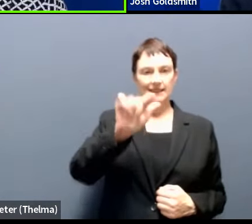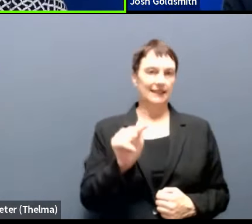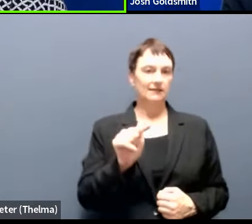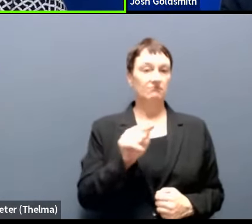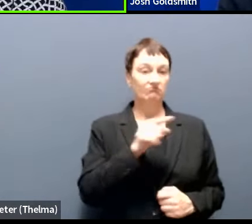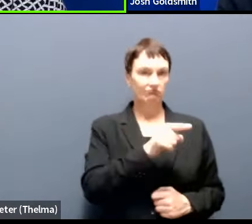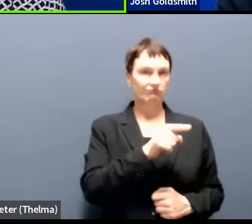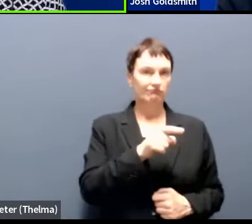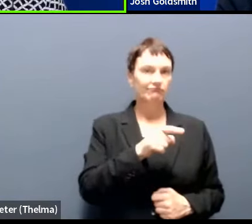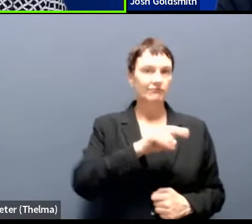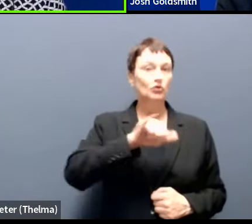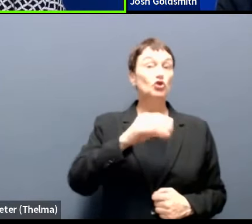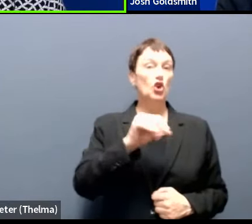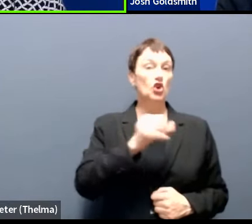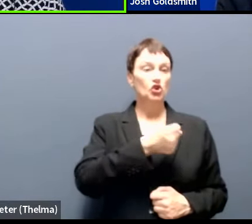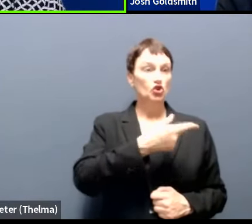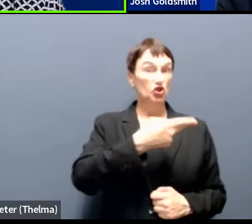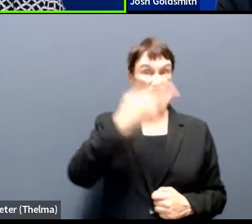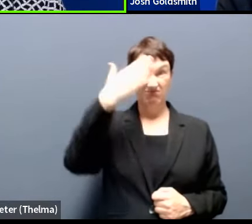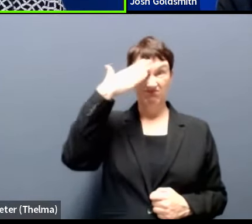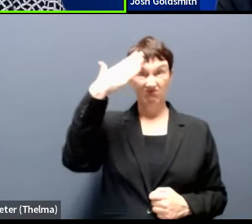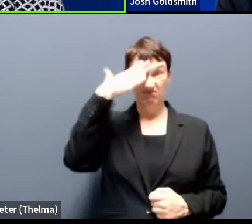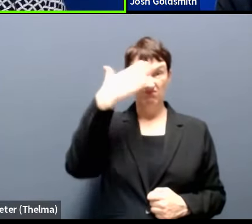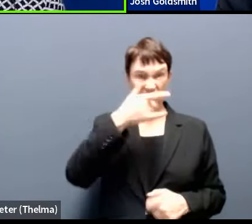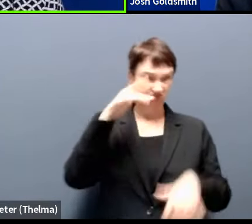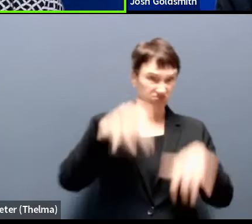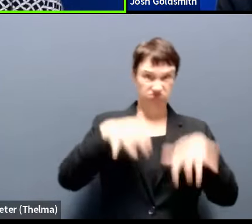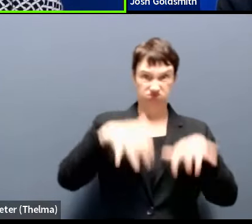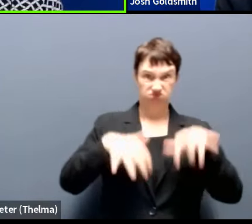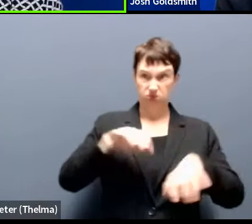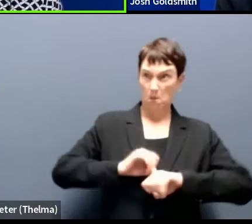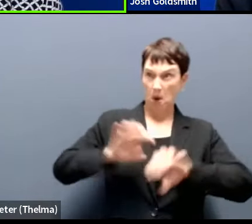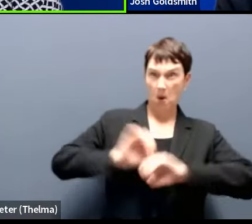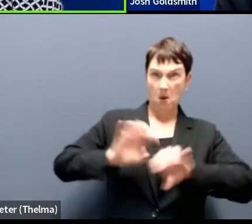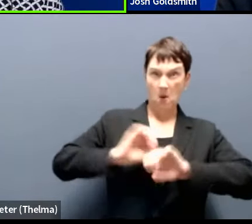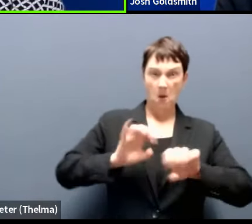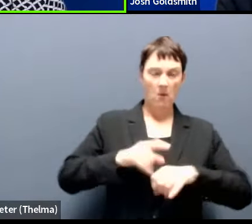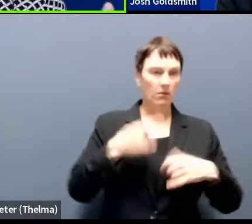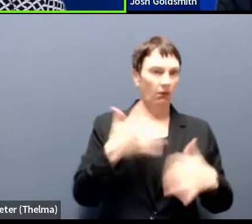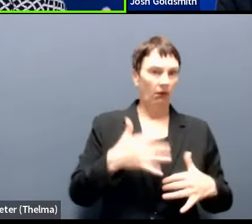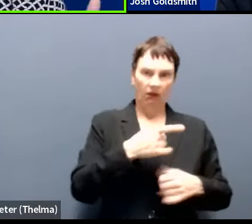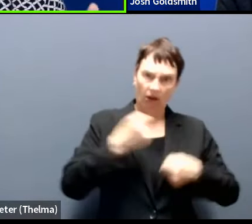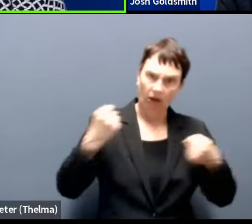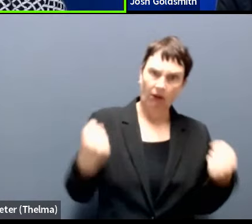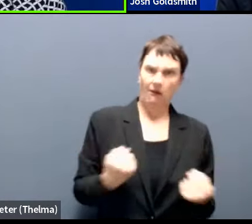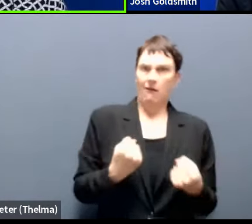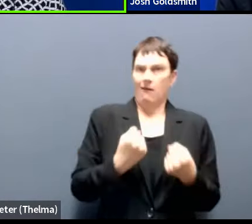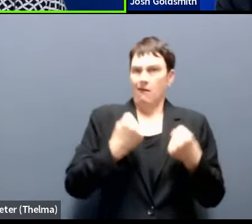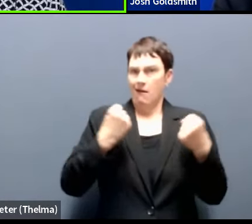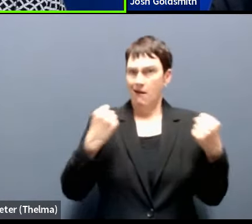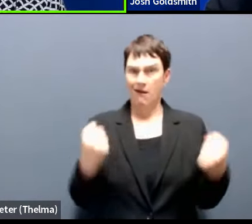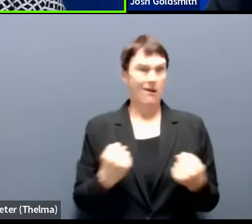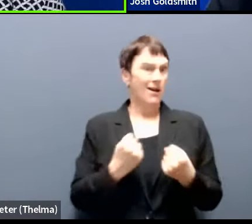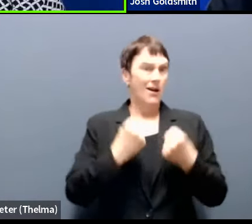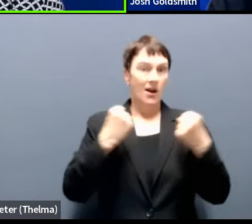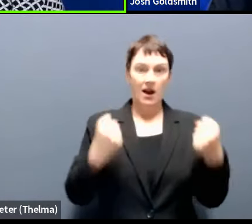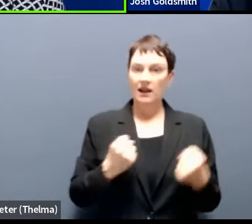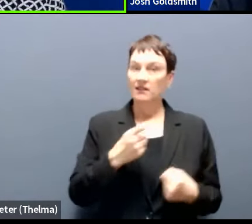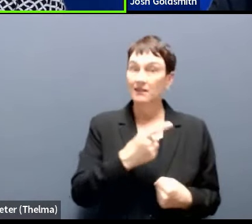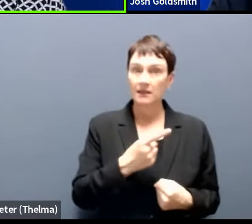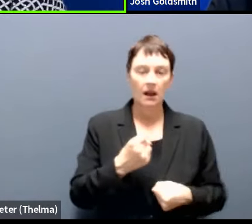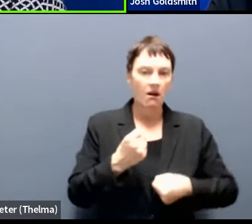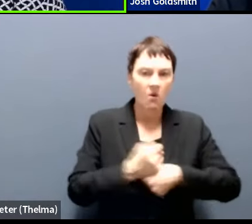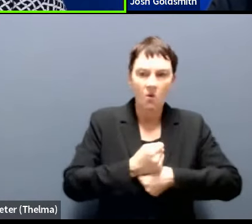And let me tell you, he's super busy. You have no idea how much he's been doing, but he does all these things. People